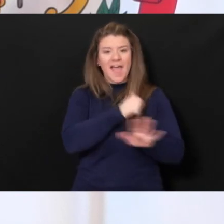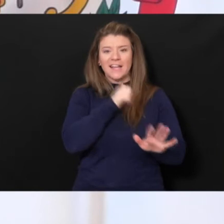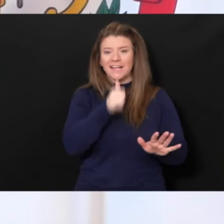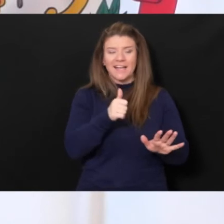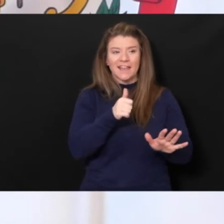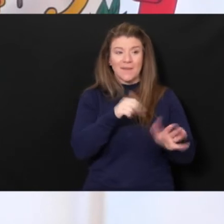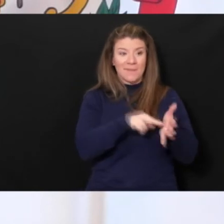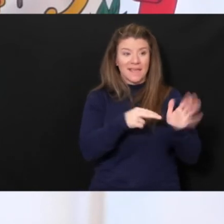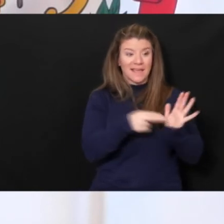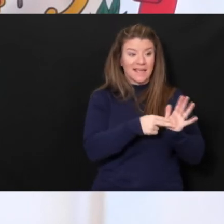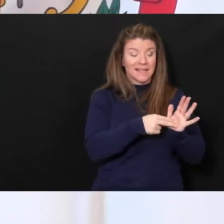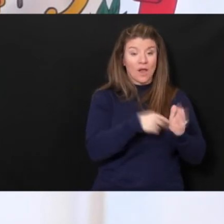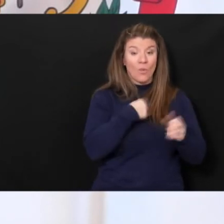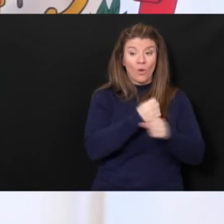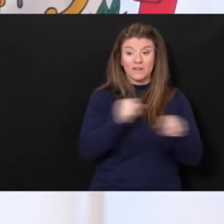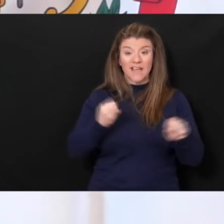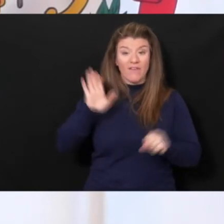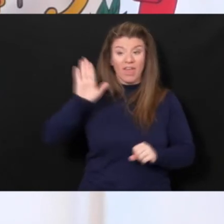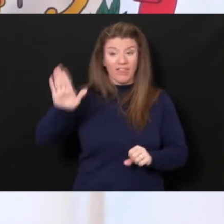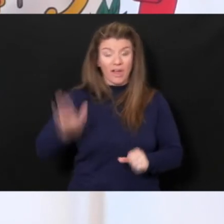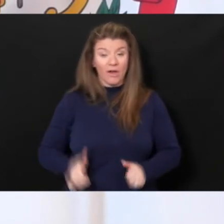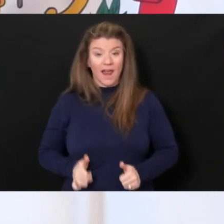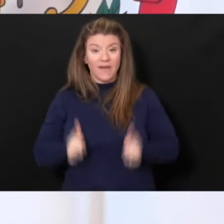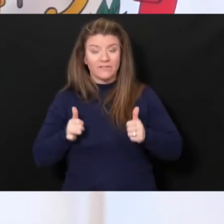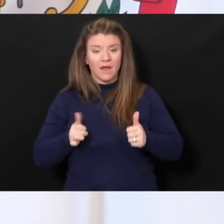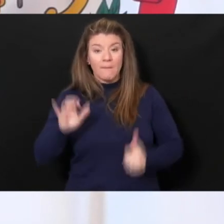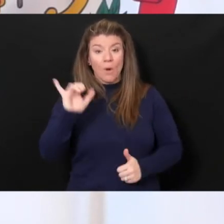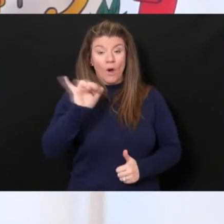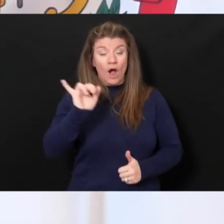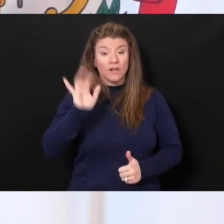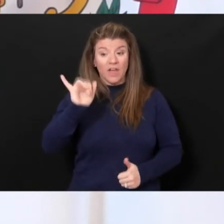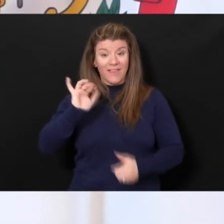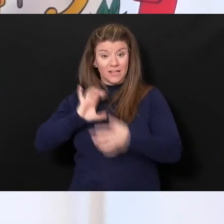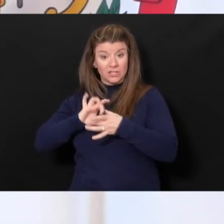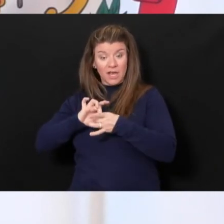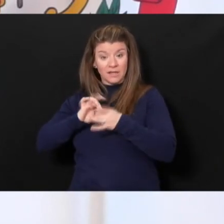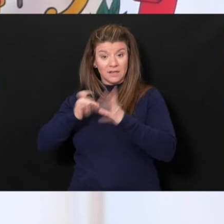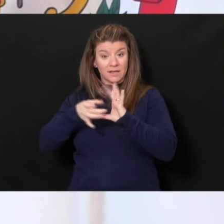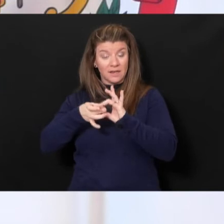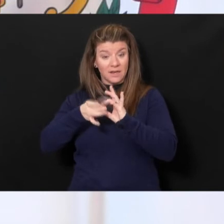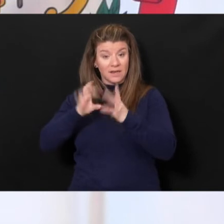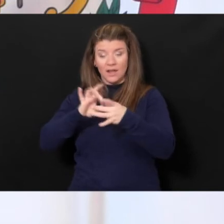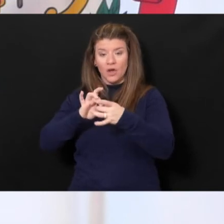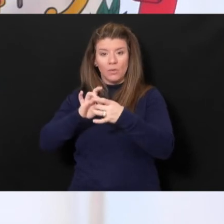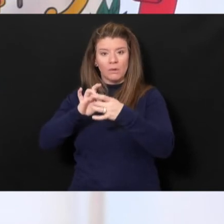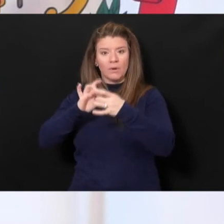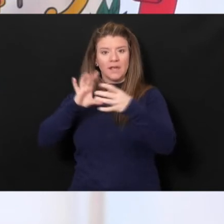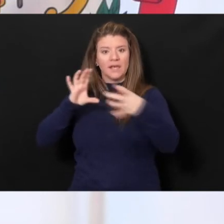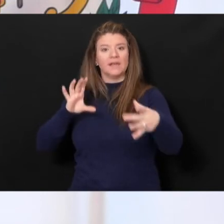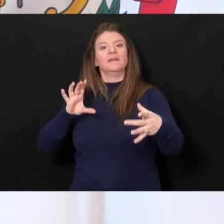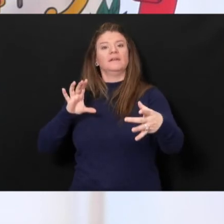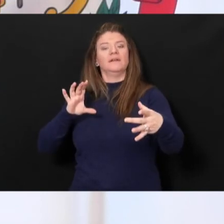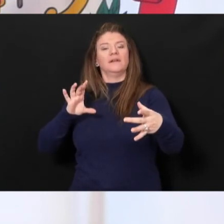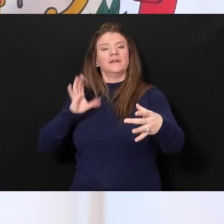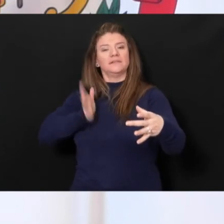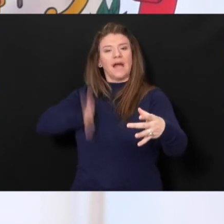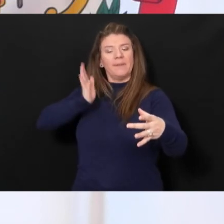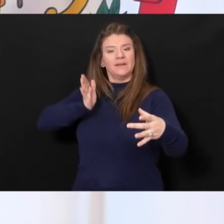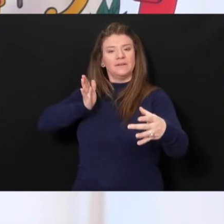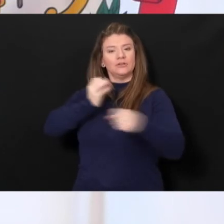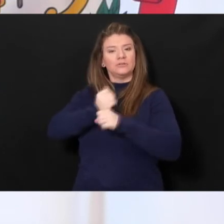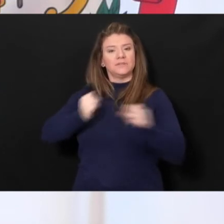we saving their lives, but we're breaking the chain to save many, many, many other lives. We